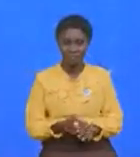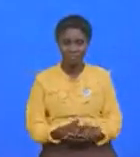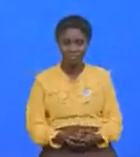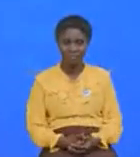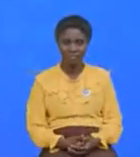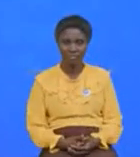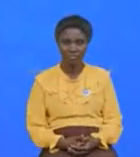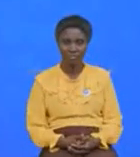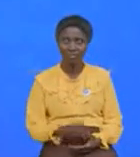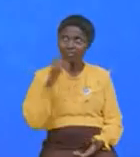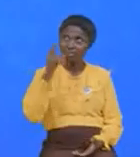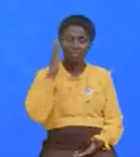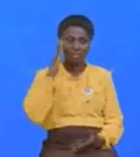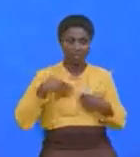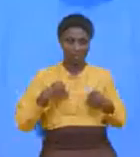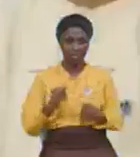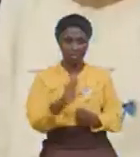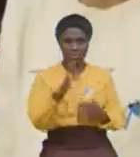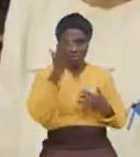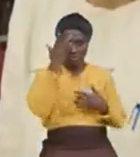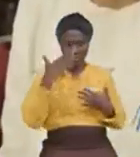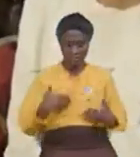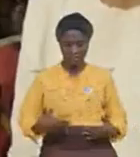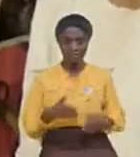It will heal your sick body.